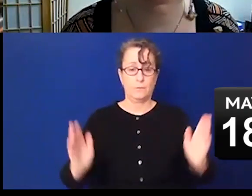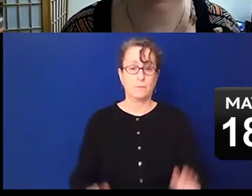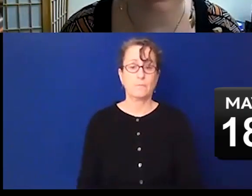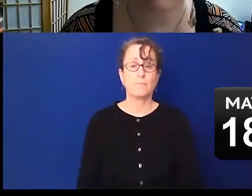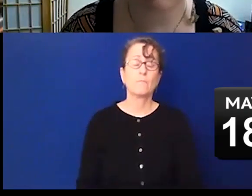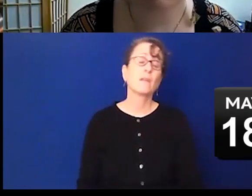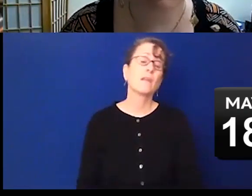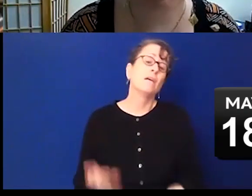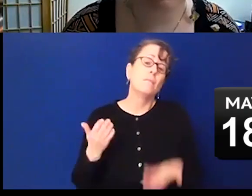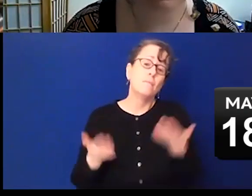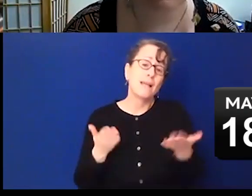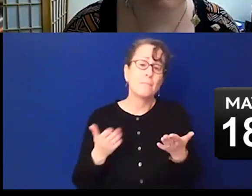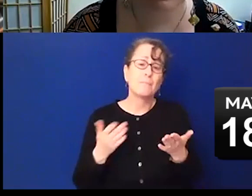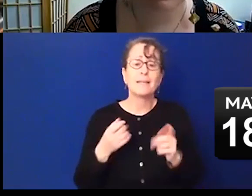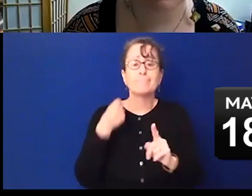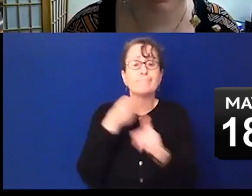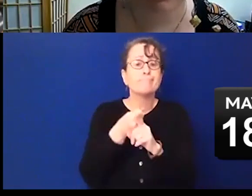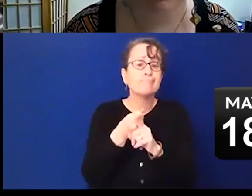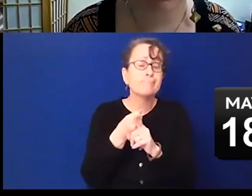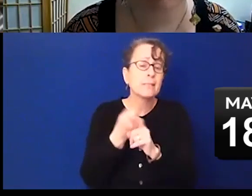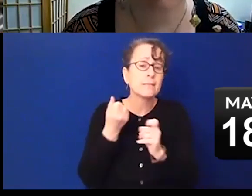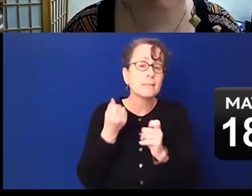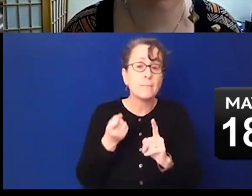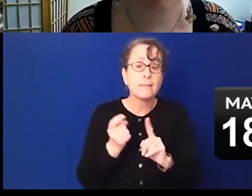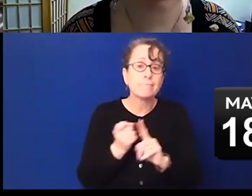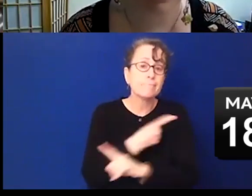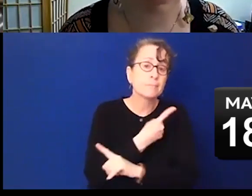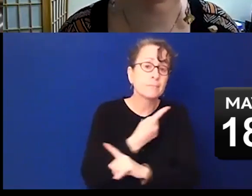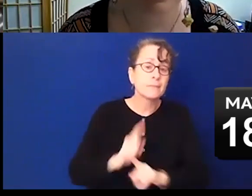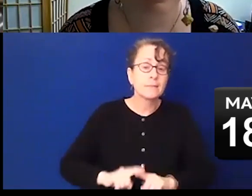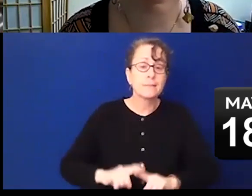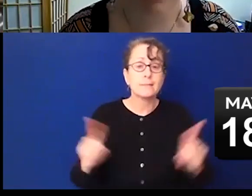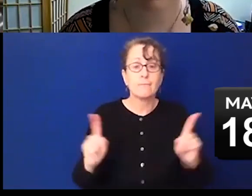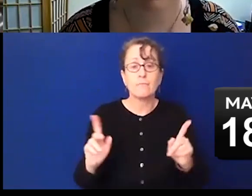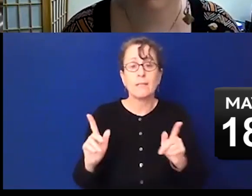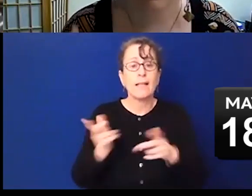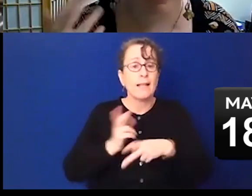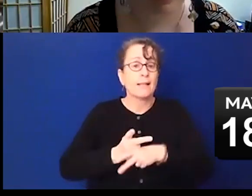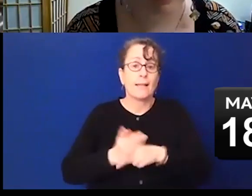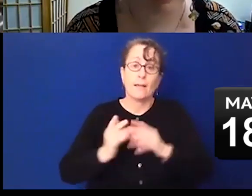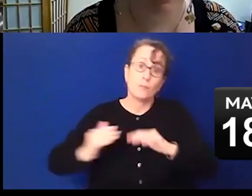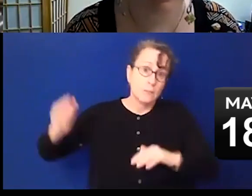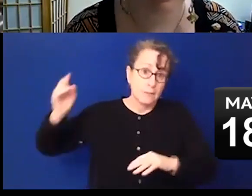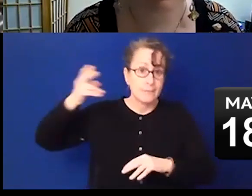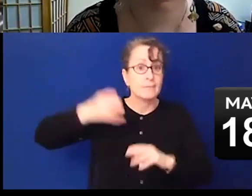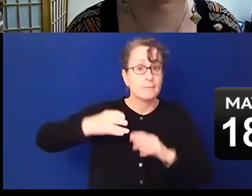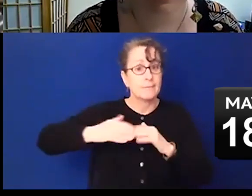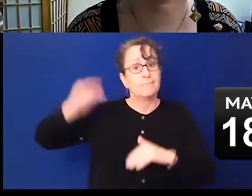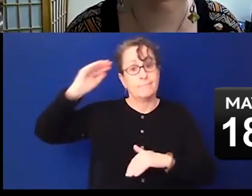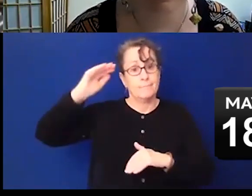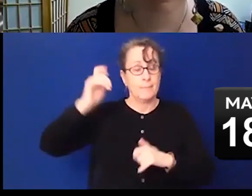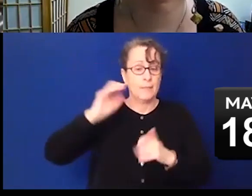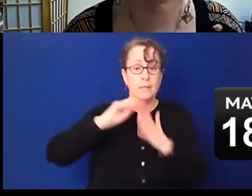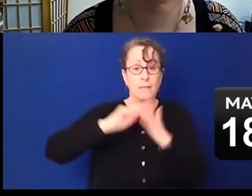special circumstances where someone needs care that goes above and beyond that rate, and that can get logged